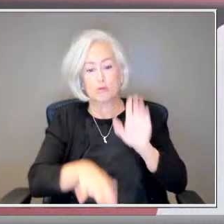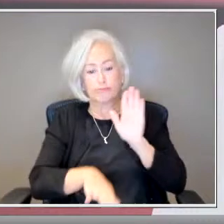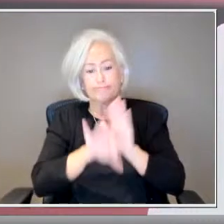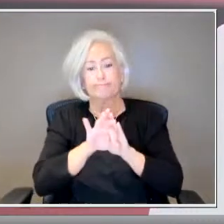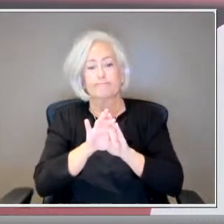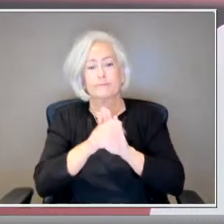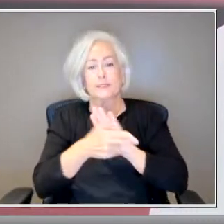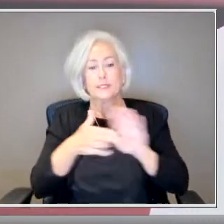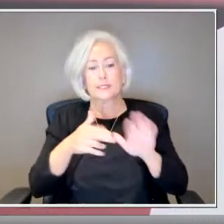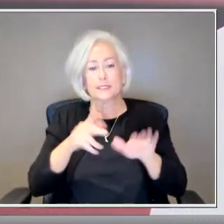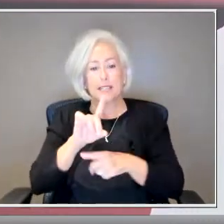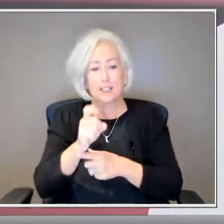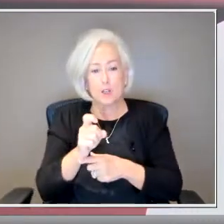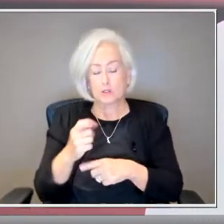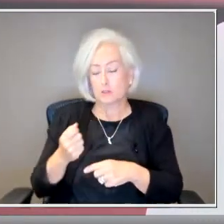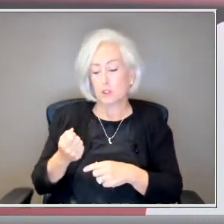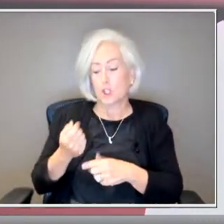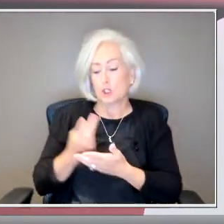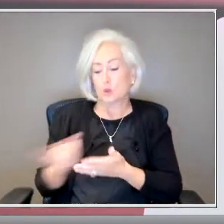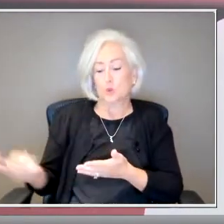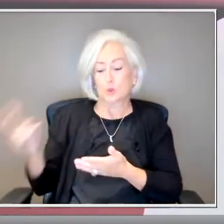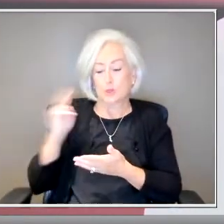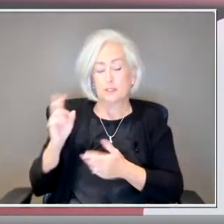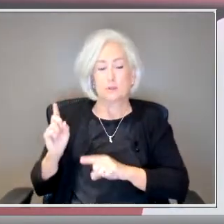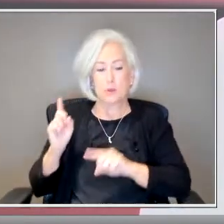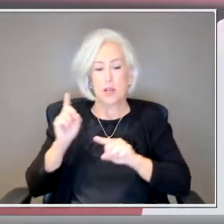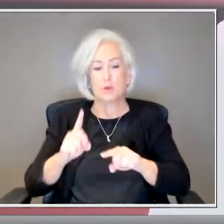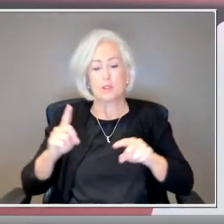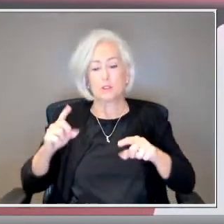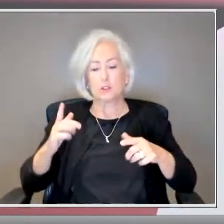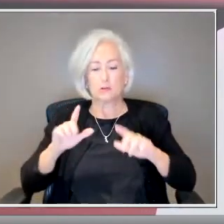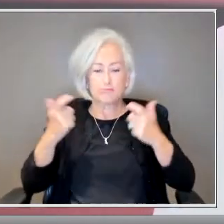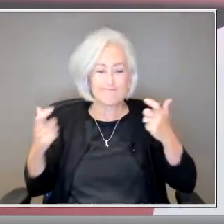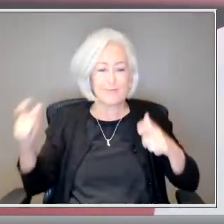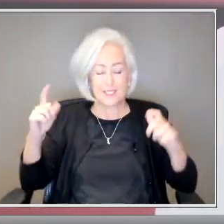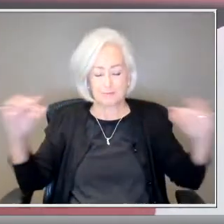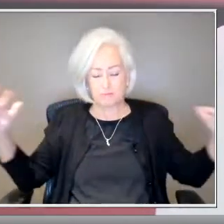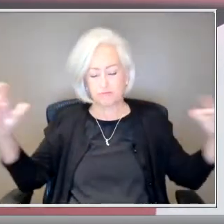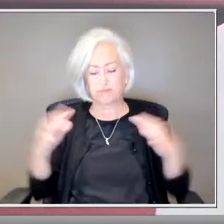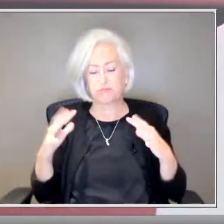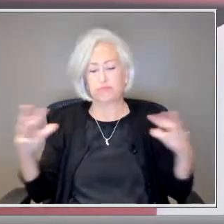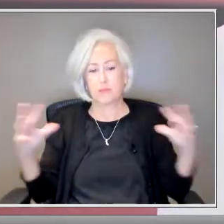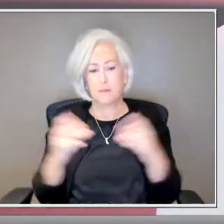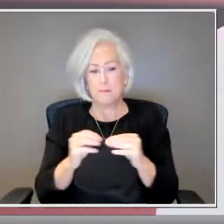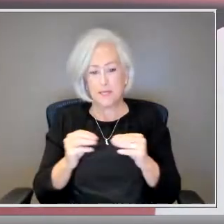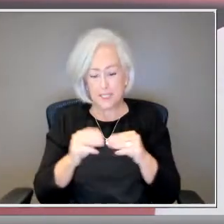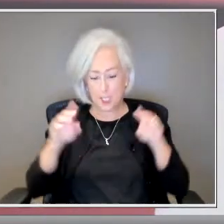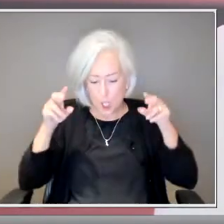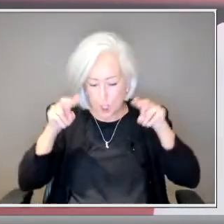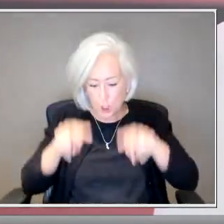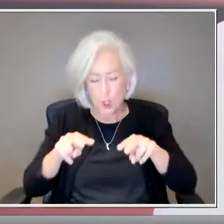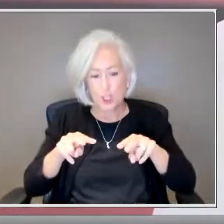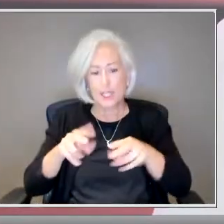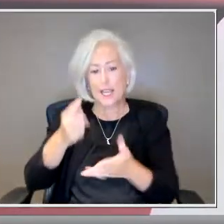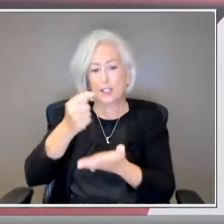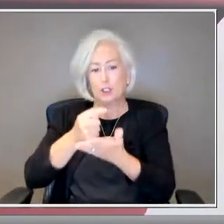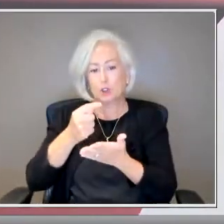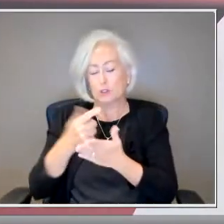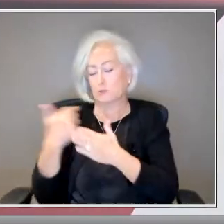meeting 2 weeks ago, and they were looking at the treatment burden of cancer,